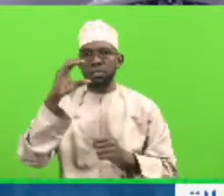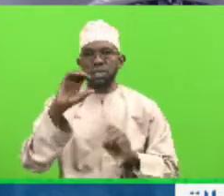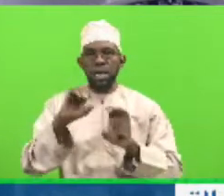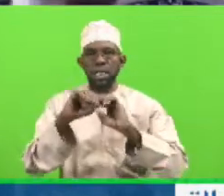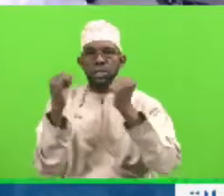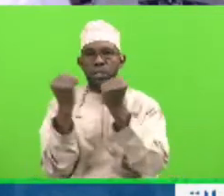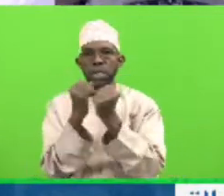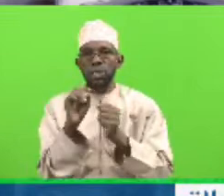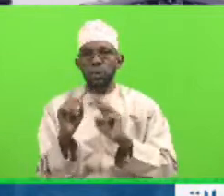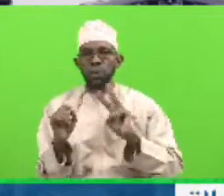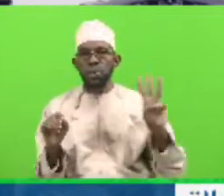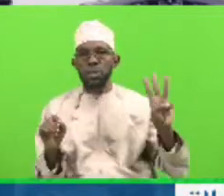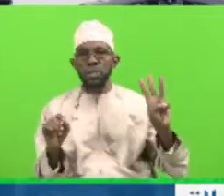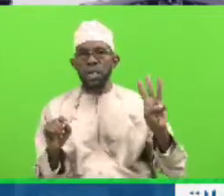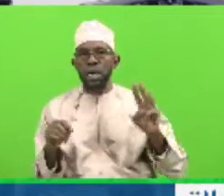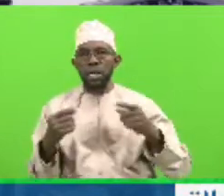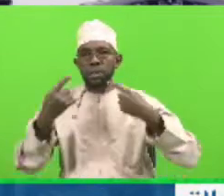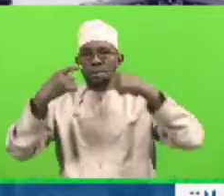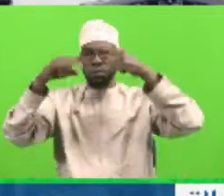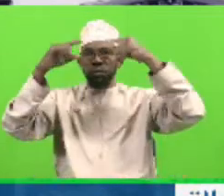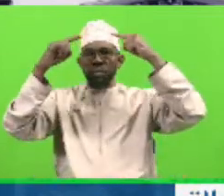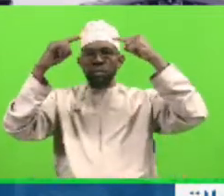In the West, the agenda has succeeded.